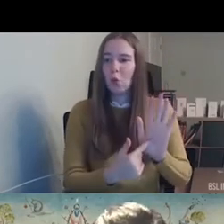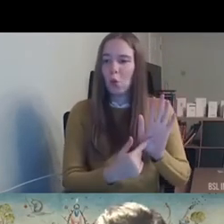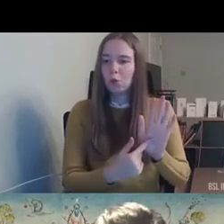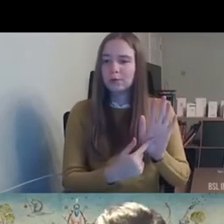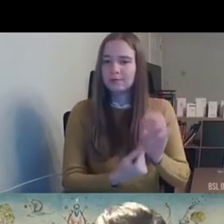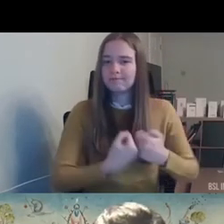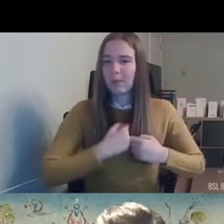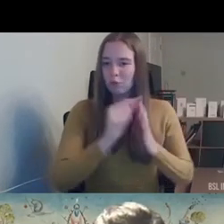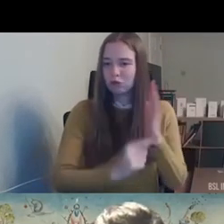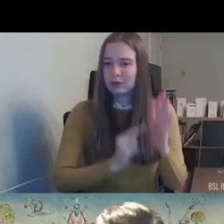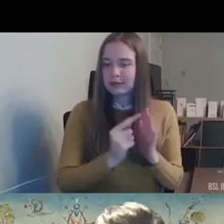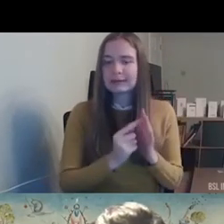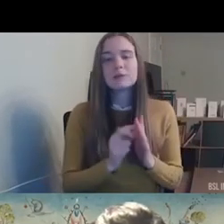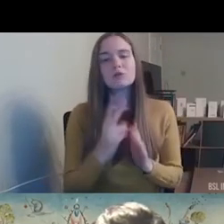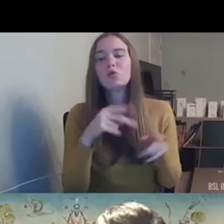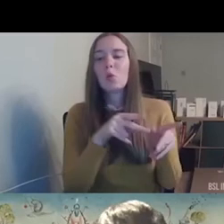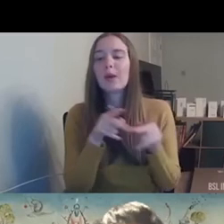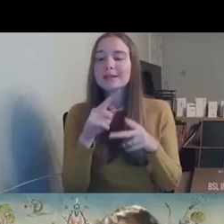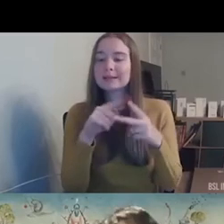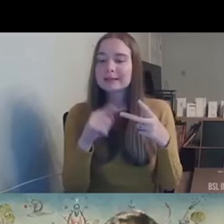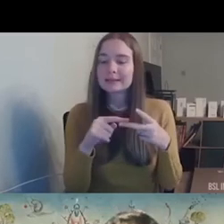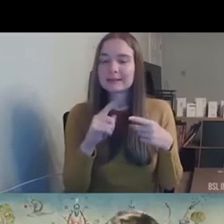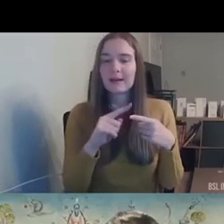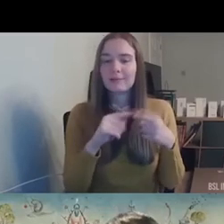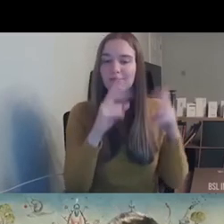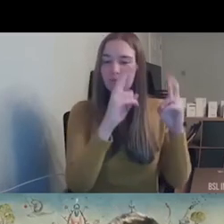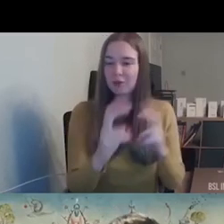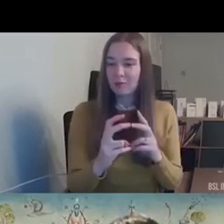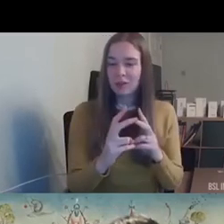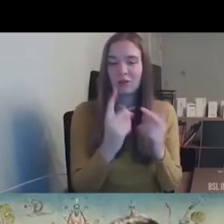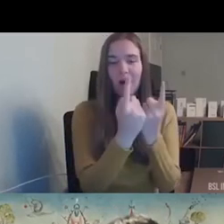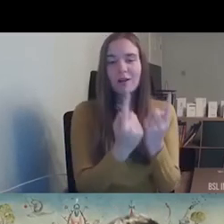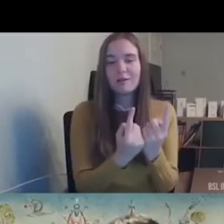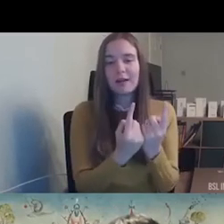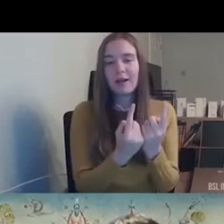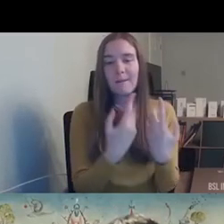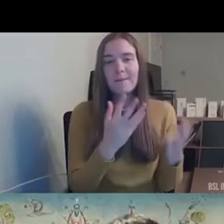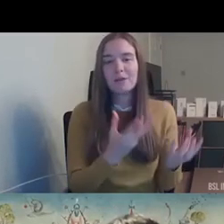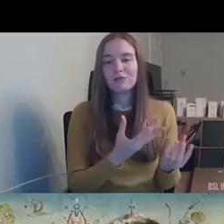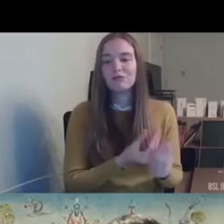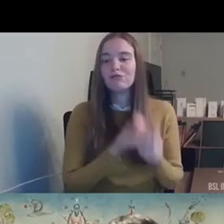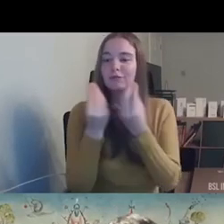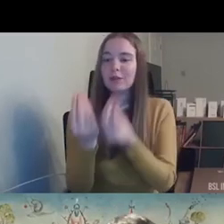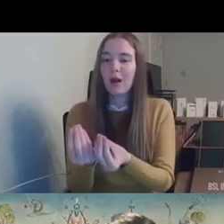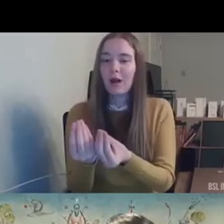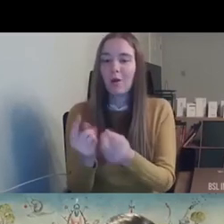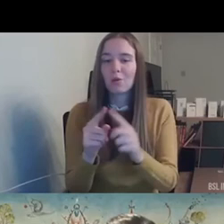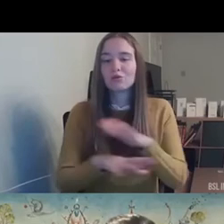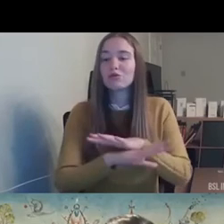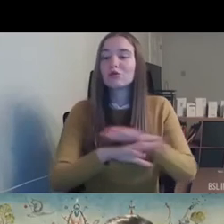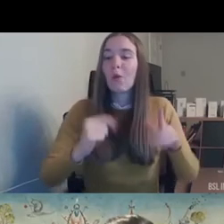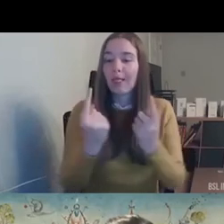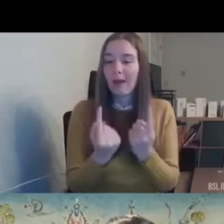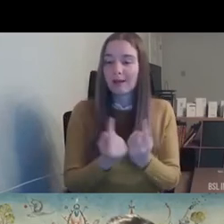ways, in a way, because the subjects of artifacts being returned and more so stolen artifacts from museums